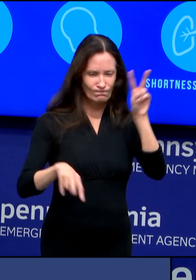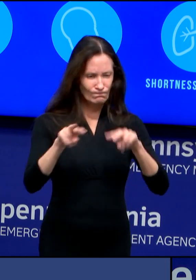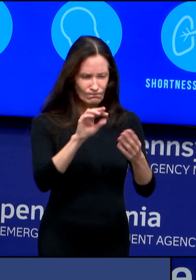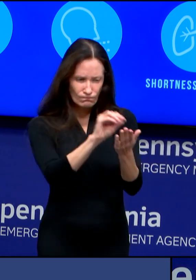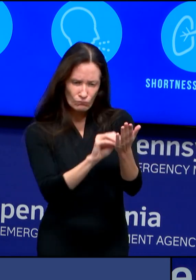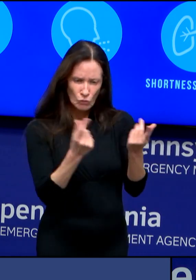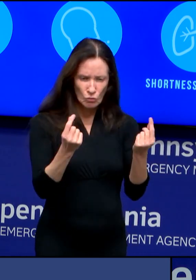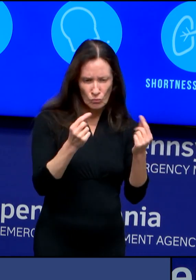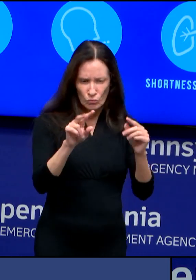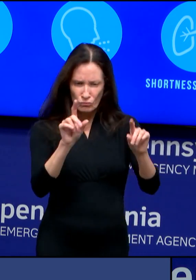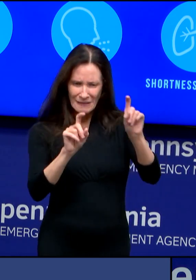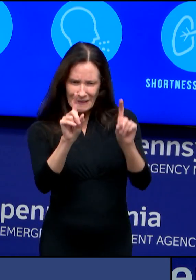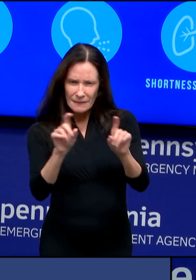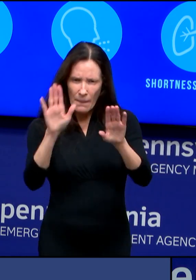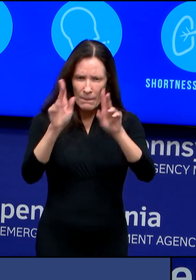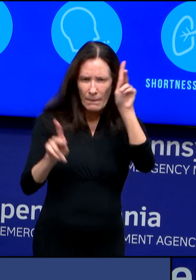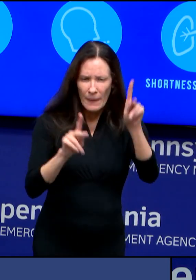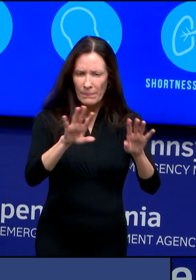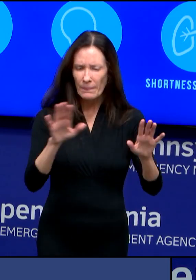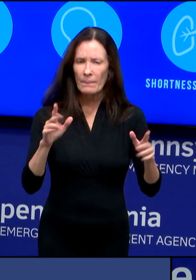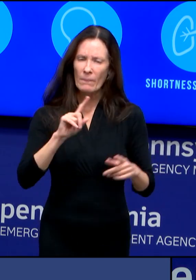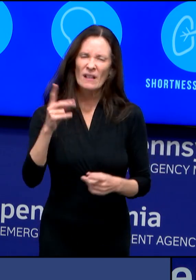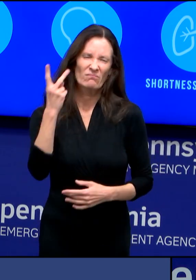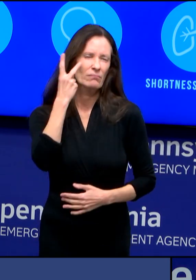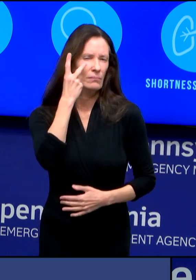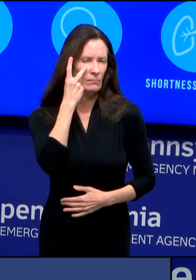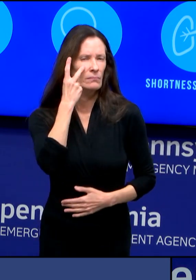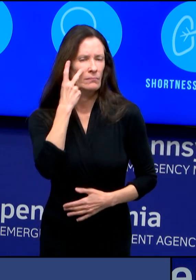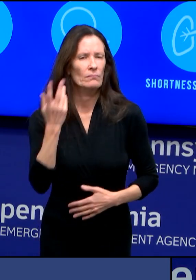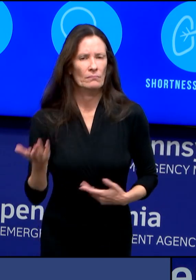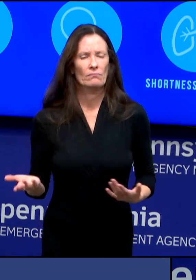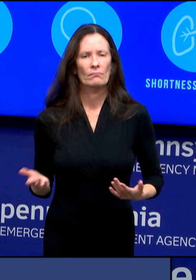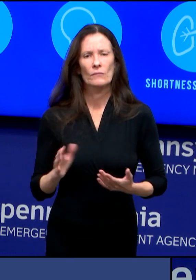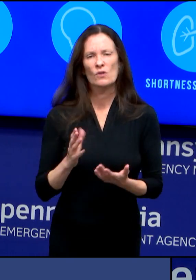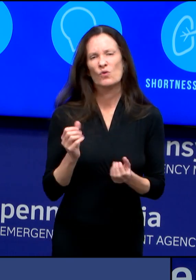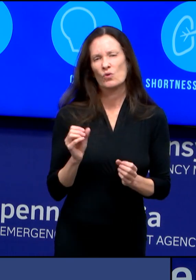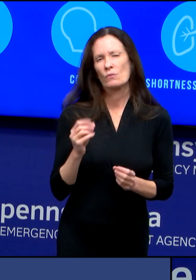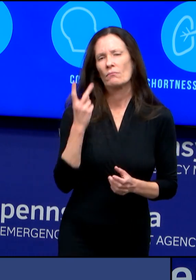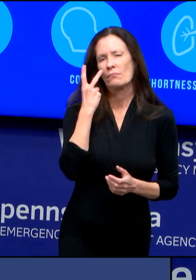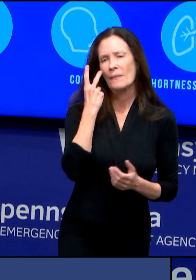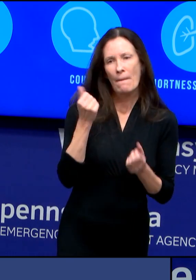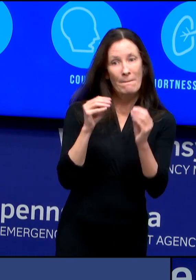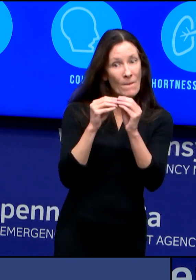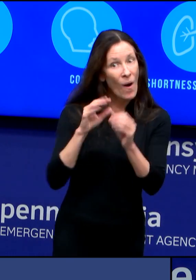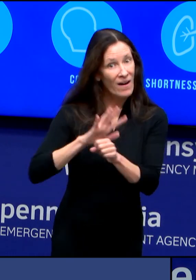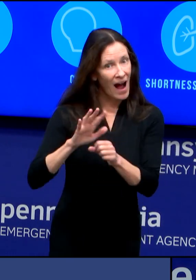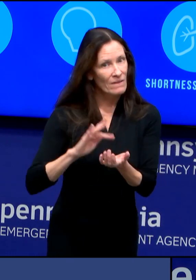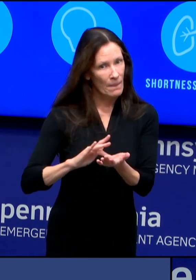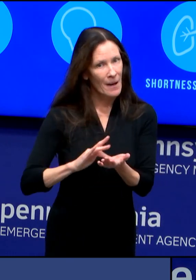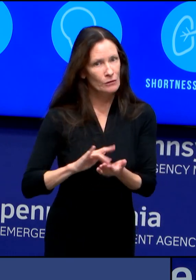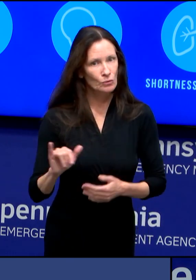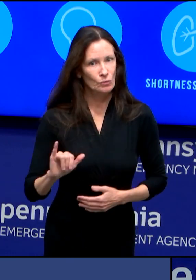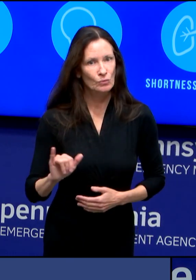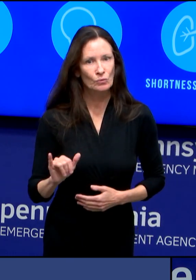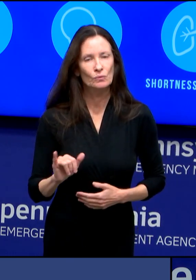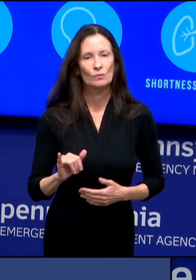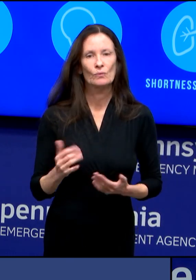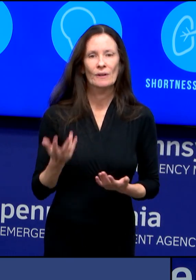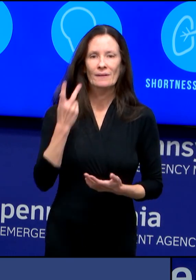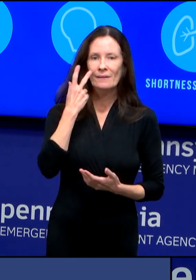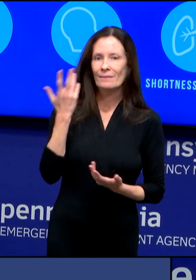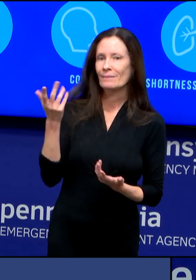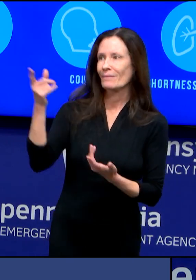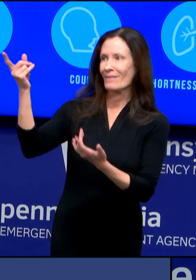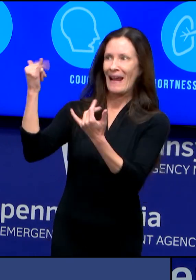other uses, and so we want to make sure that they are available for the currently accepted uses of those medicines. And in fact, I've had